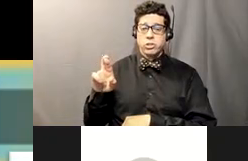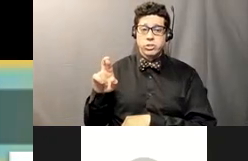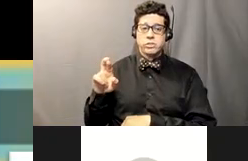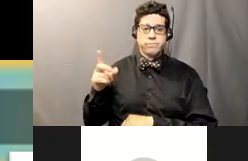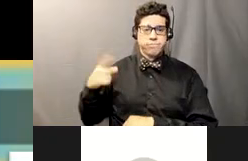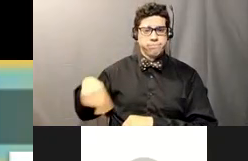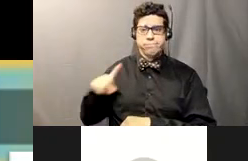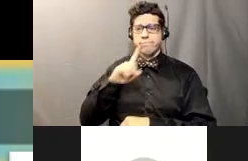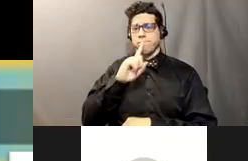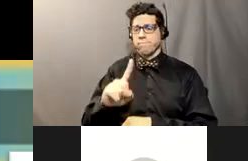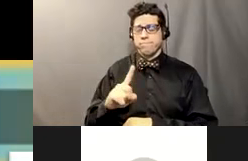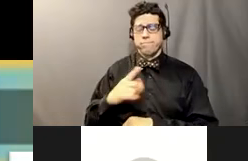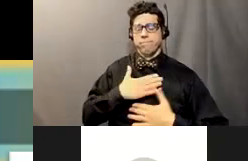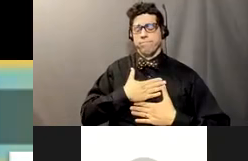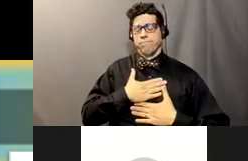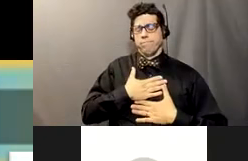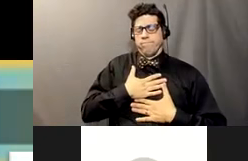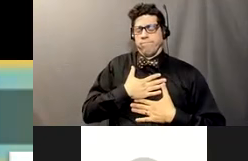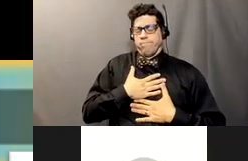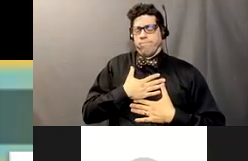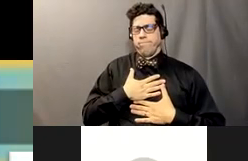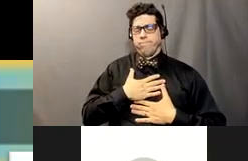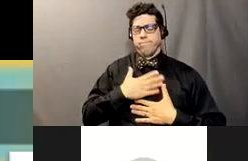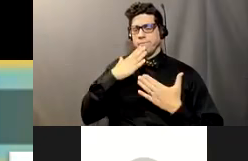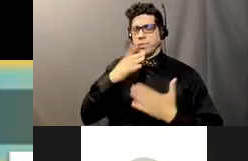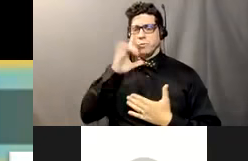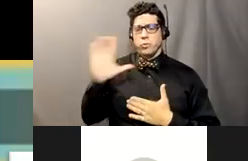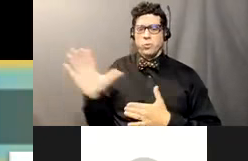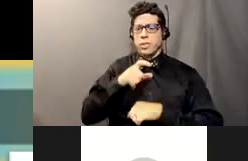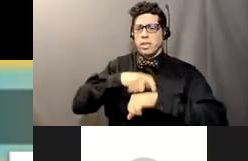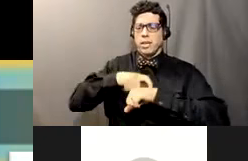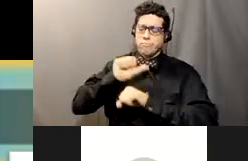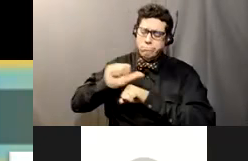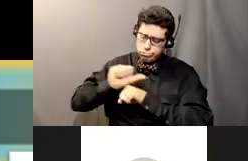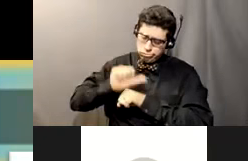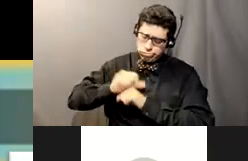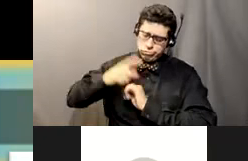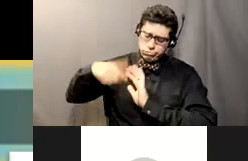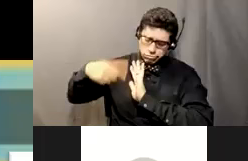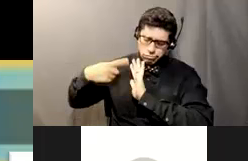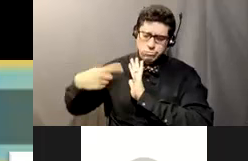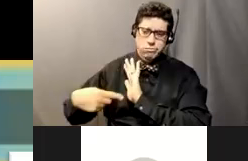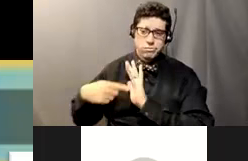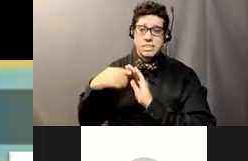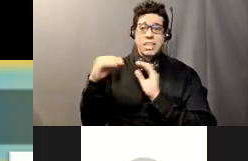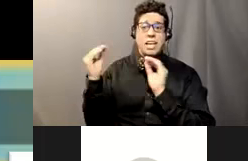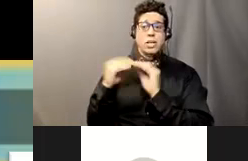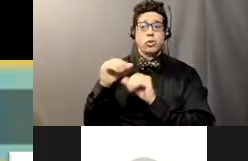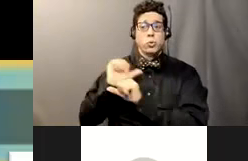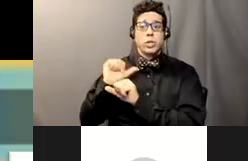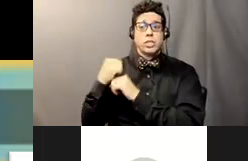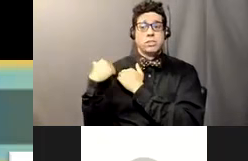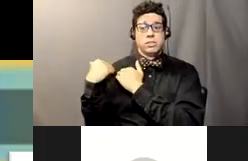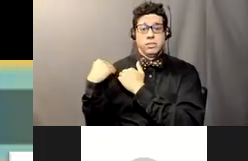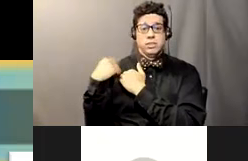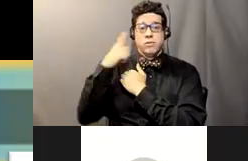for the dedication, time, and the efforts that our co-chairs have poured into their subcommittees. These are extra duties for everybody that is working together, and we